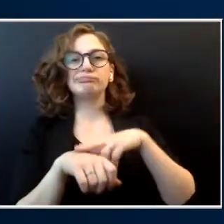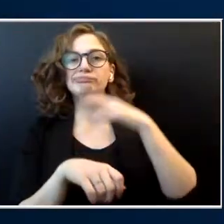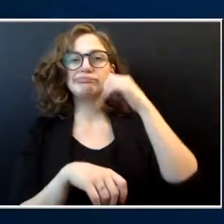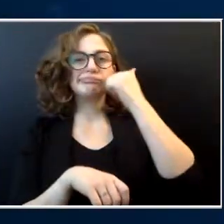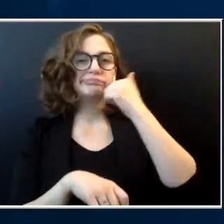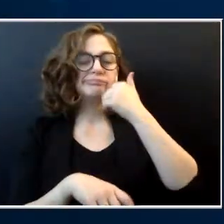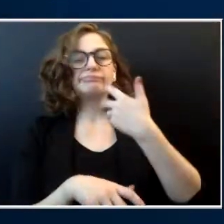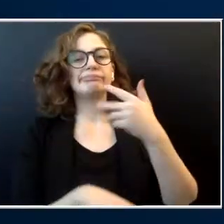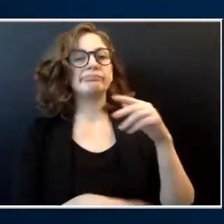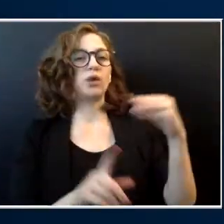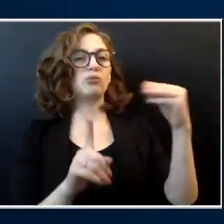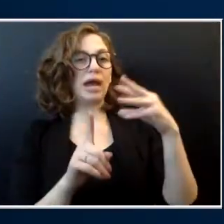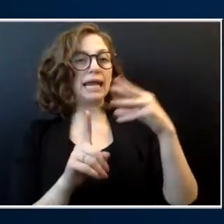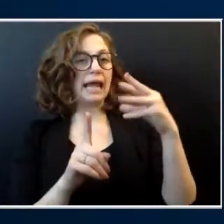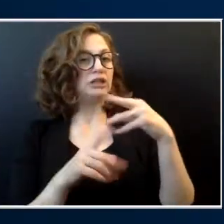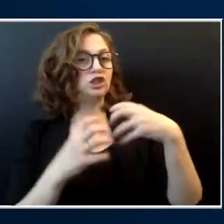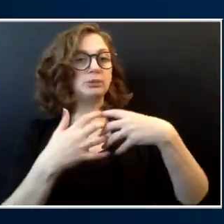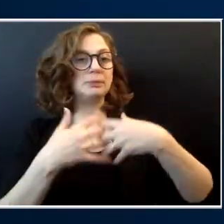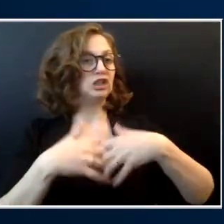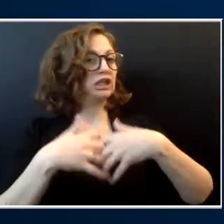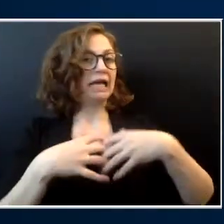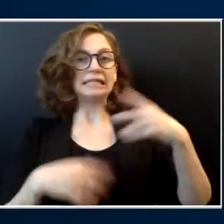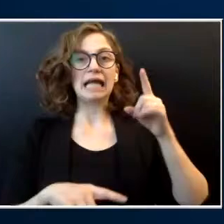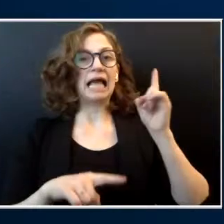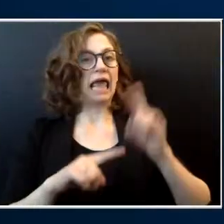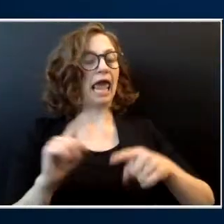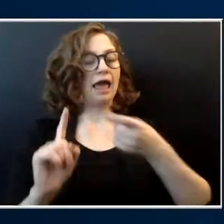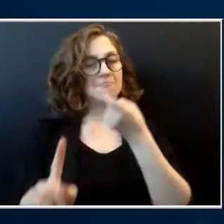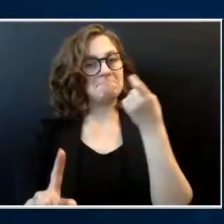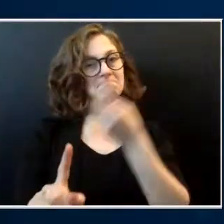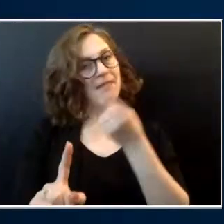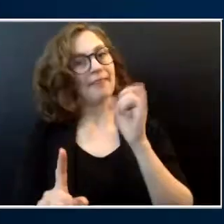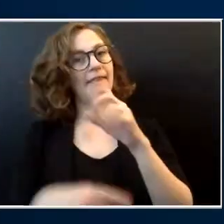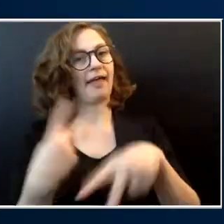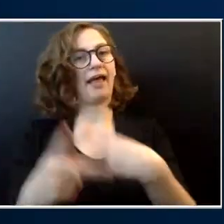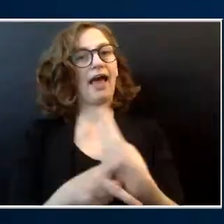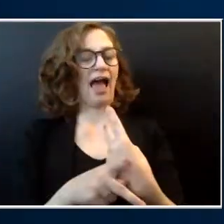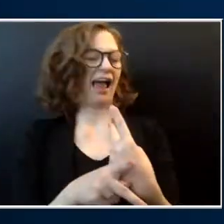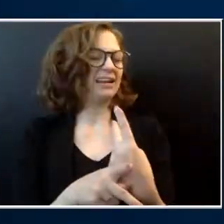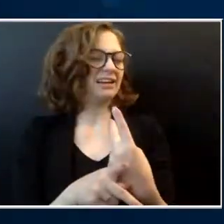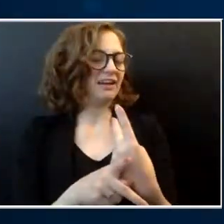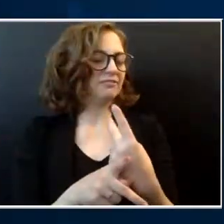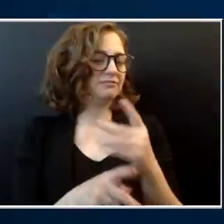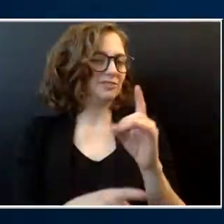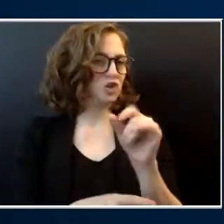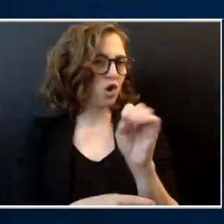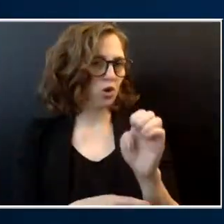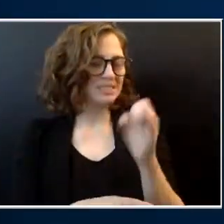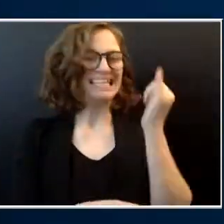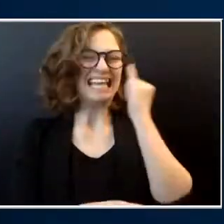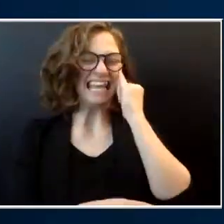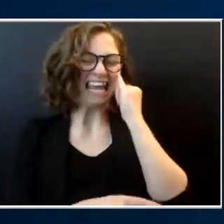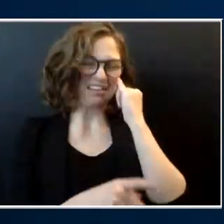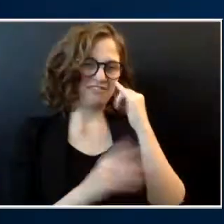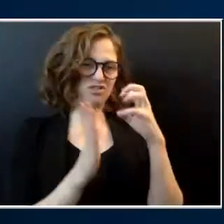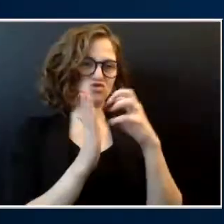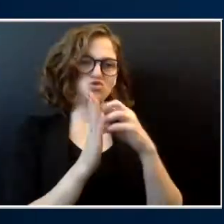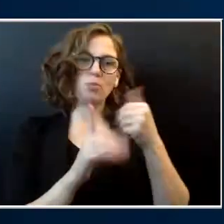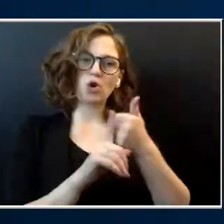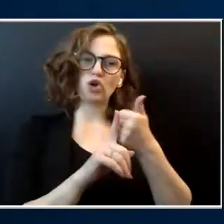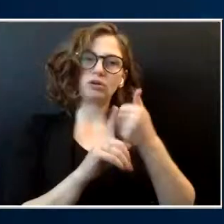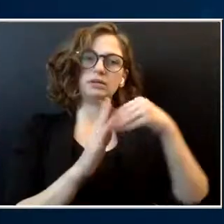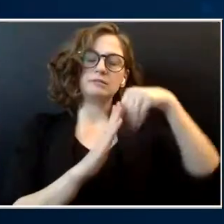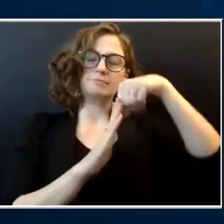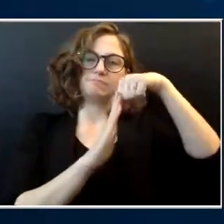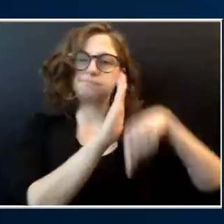to deliver that kind of dose to a deep tumor very well. It really requires a proton machine to be able to have that ability